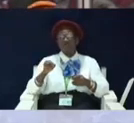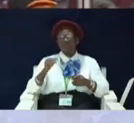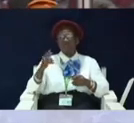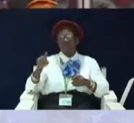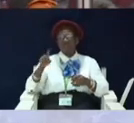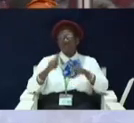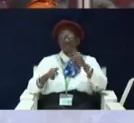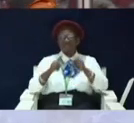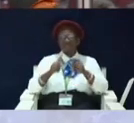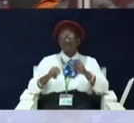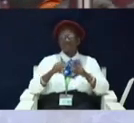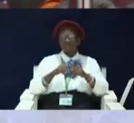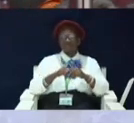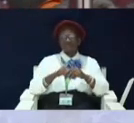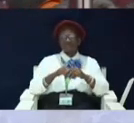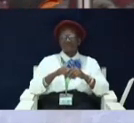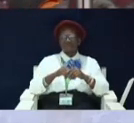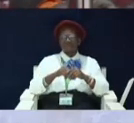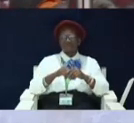always